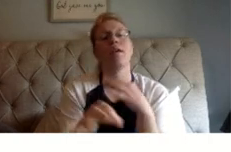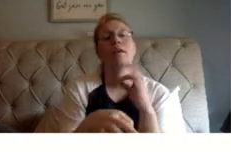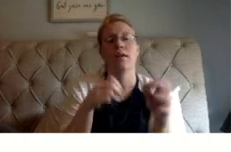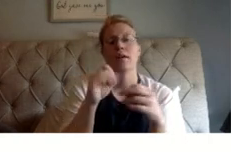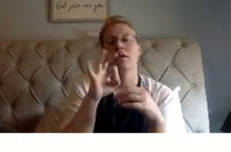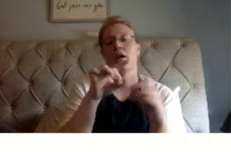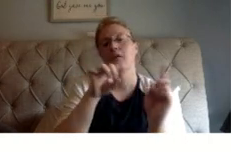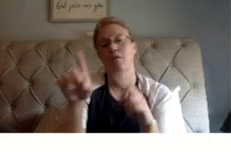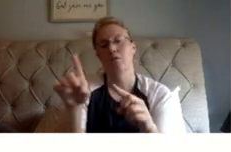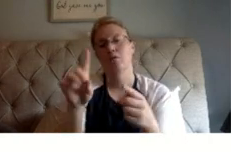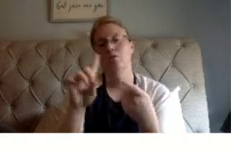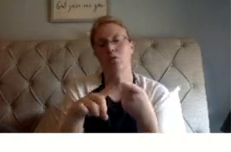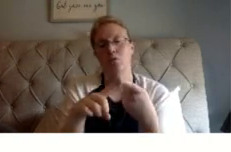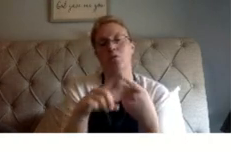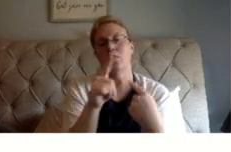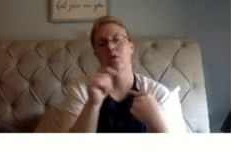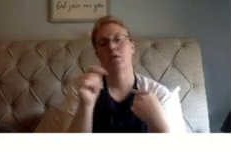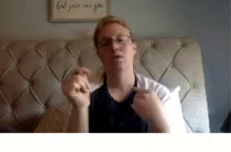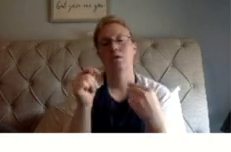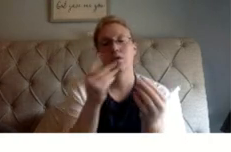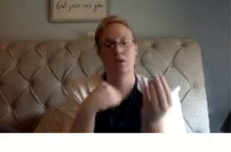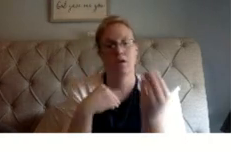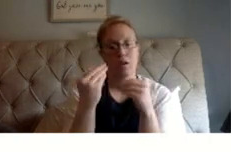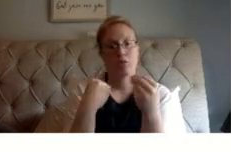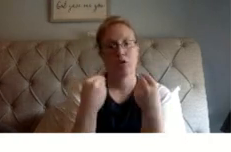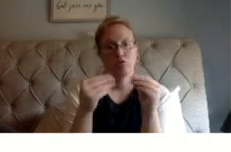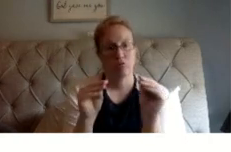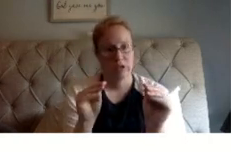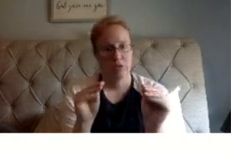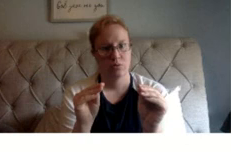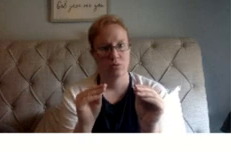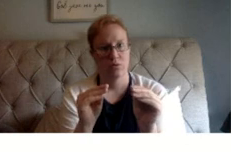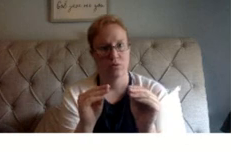instead of going to the grocery store